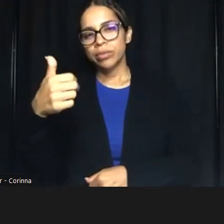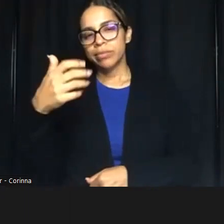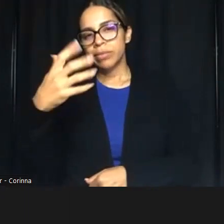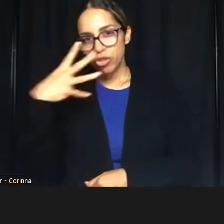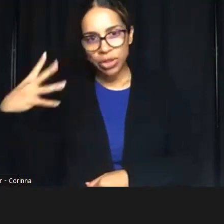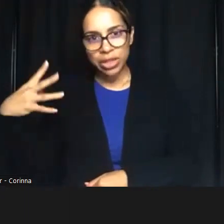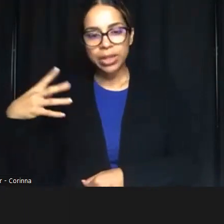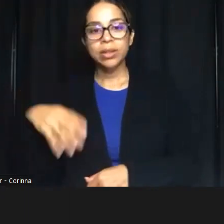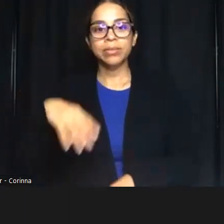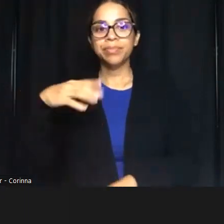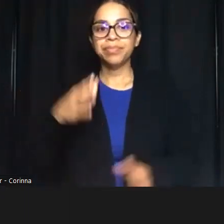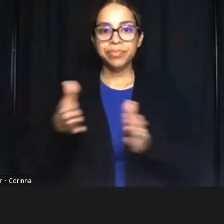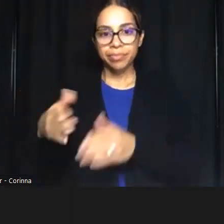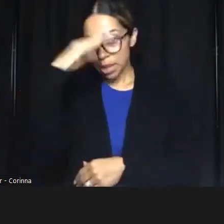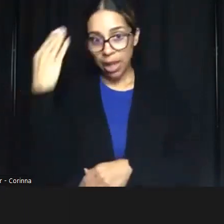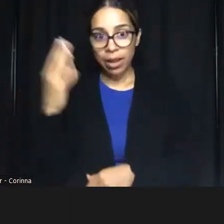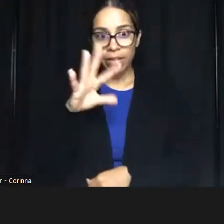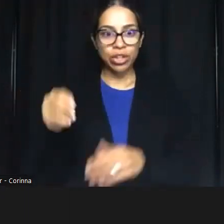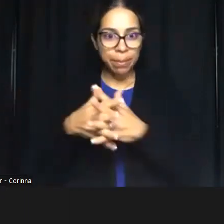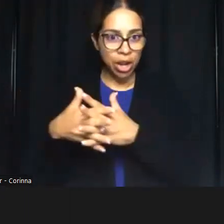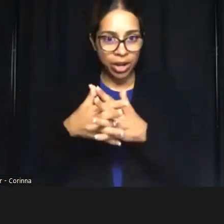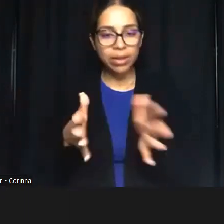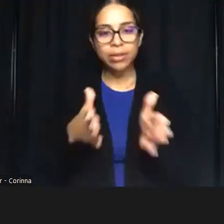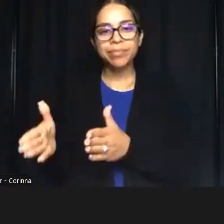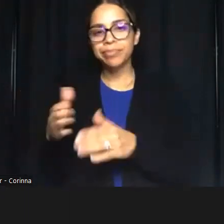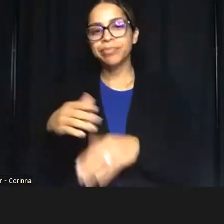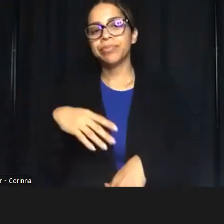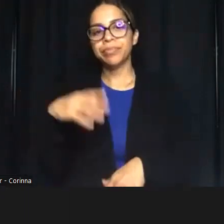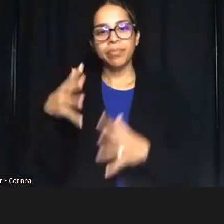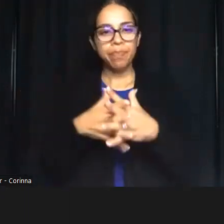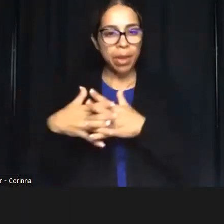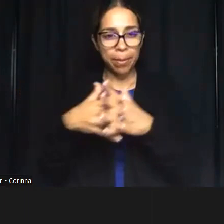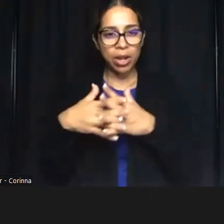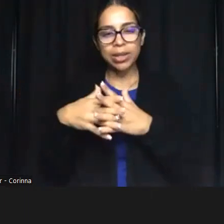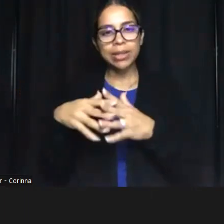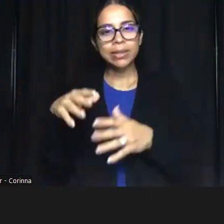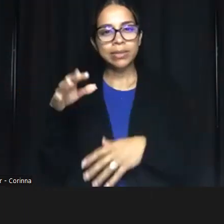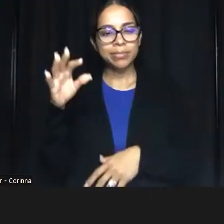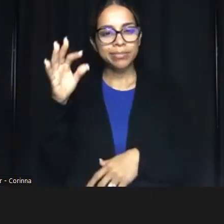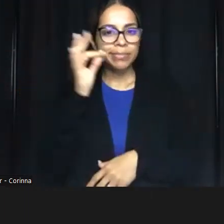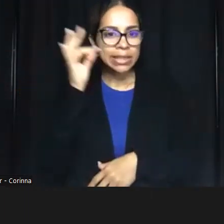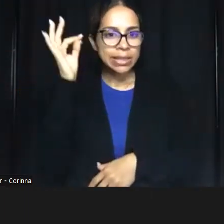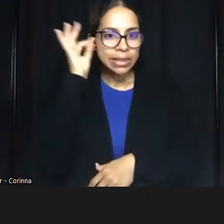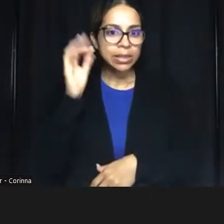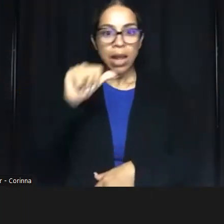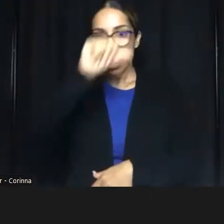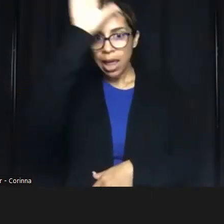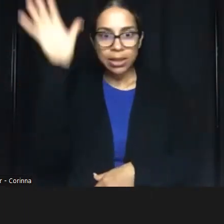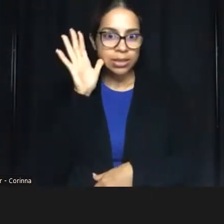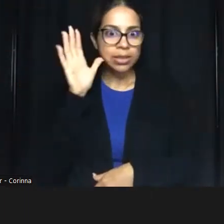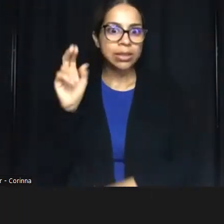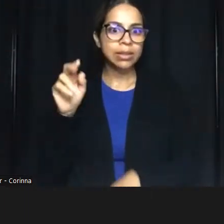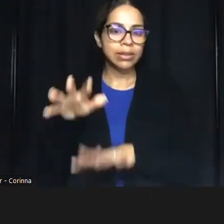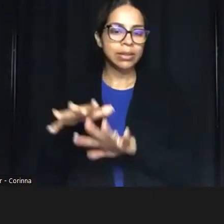American Indian and Alaska Native, and then our rural populations. Some of the solutions that we talked